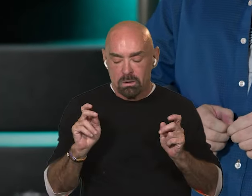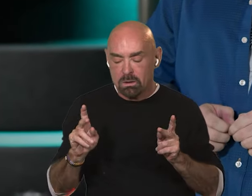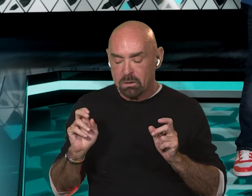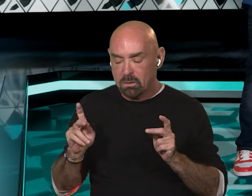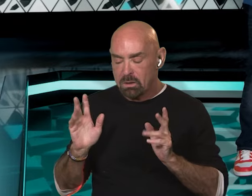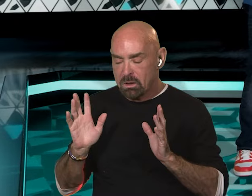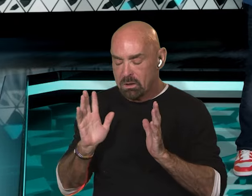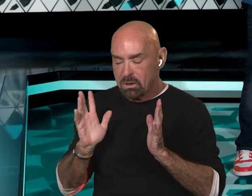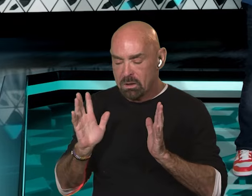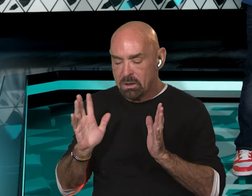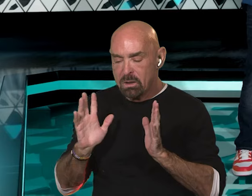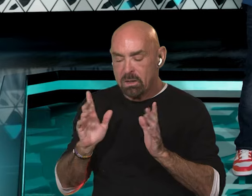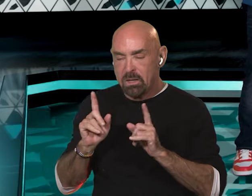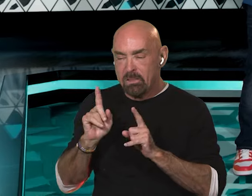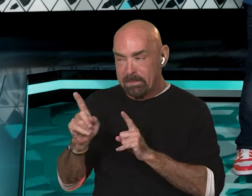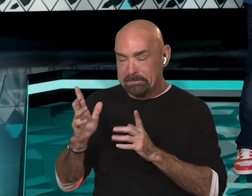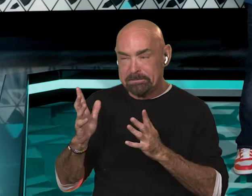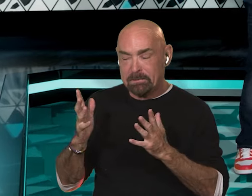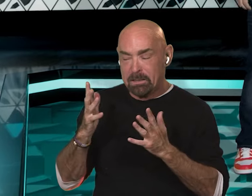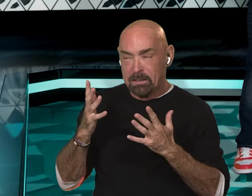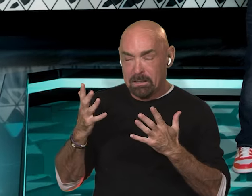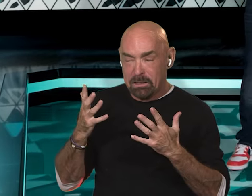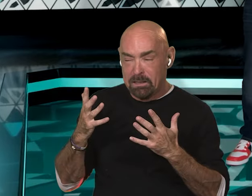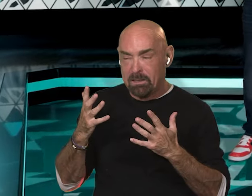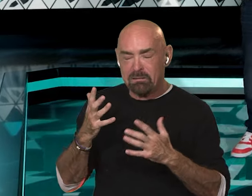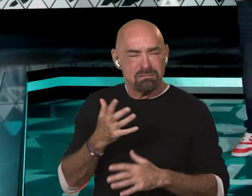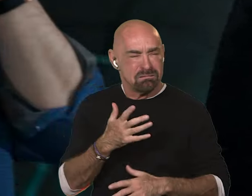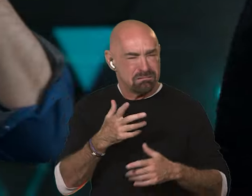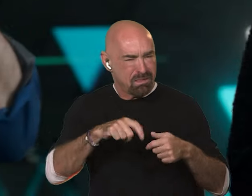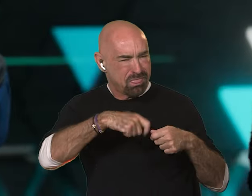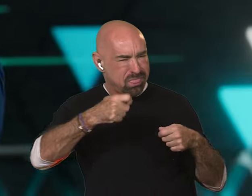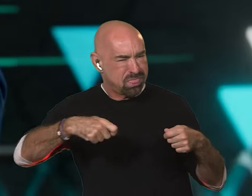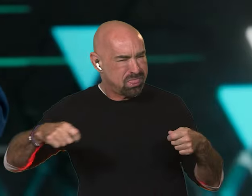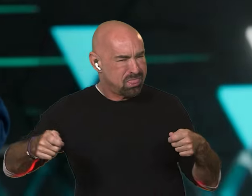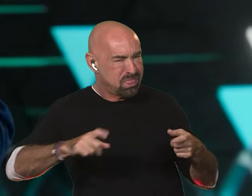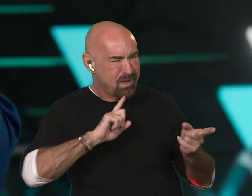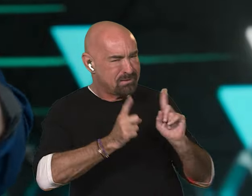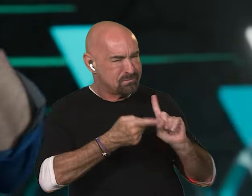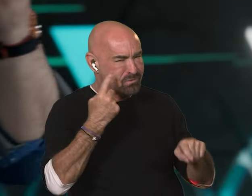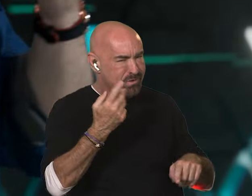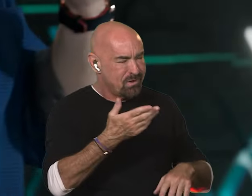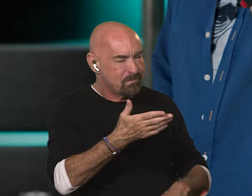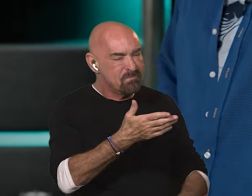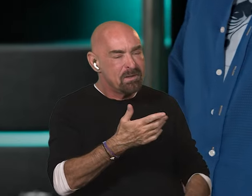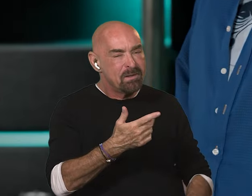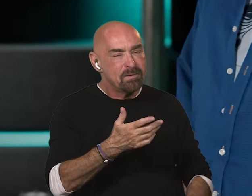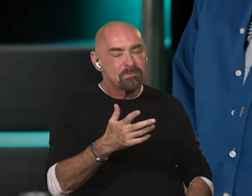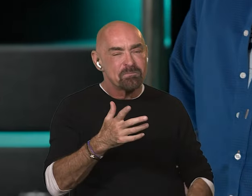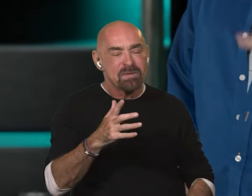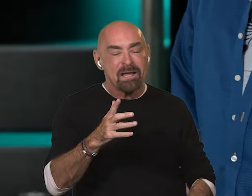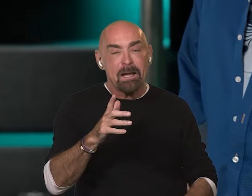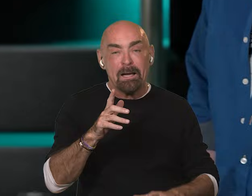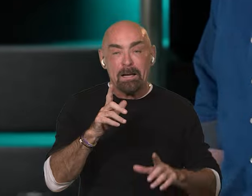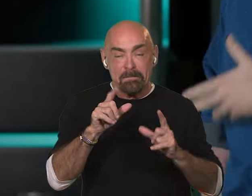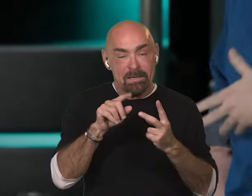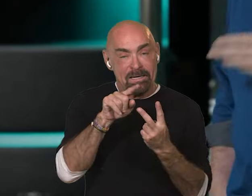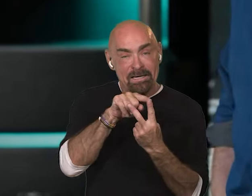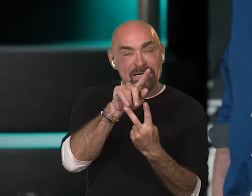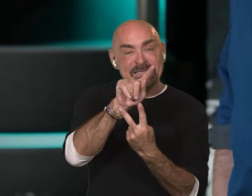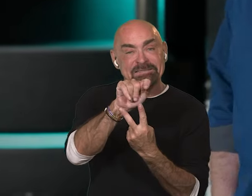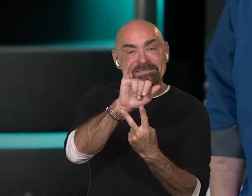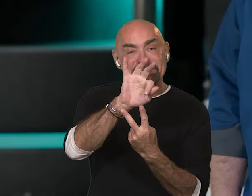Okay. Well, you see, that's really interesting, you know? It's taking you a long time to answer this. Well, if I had to